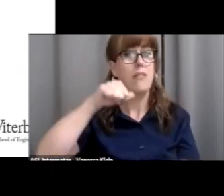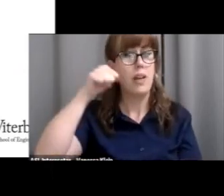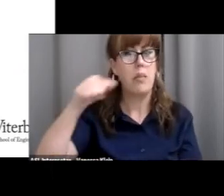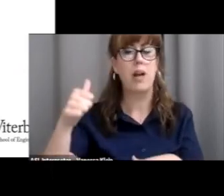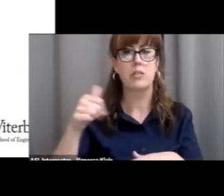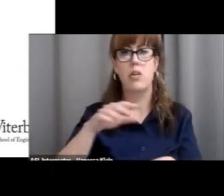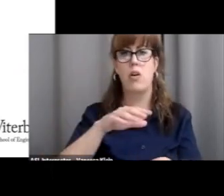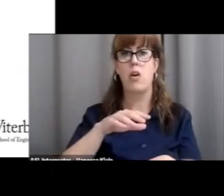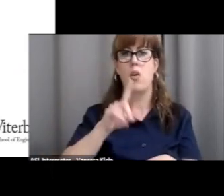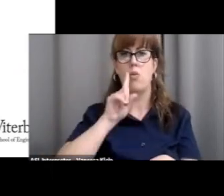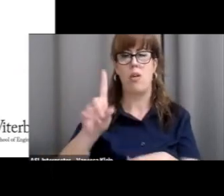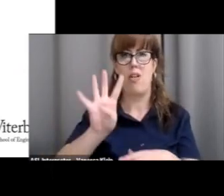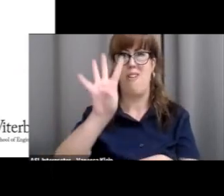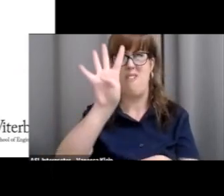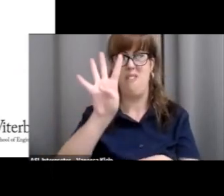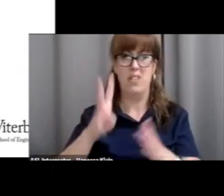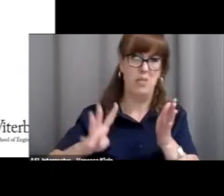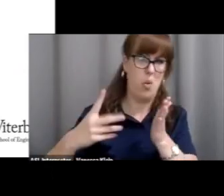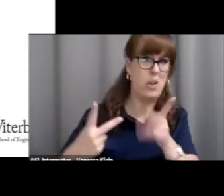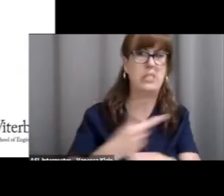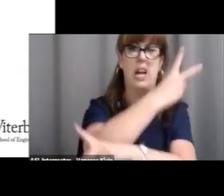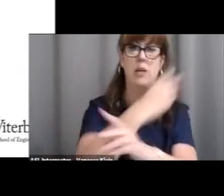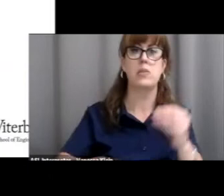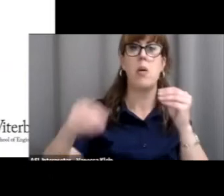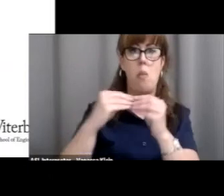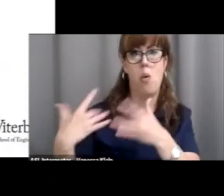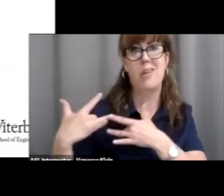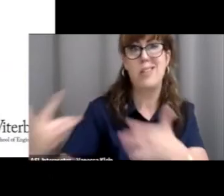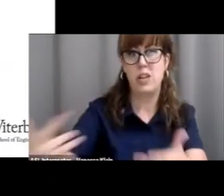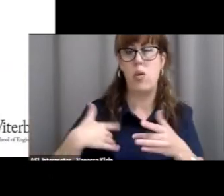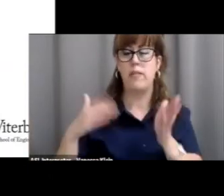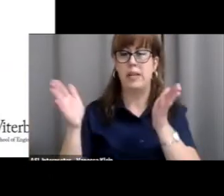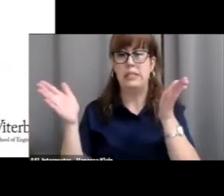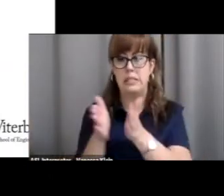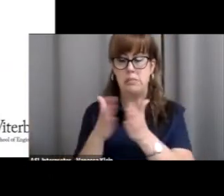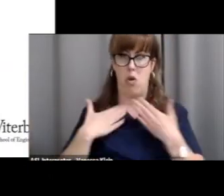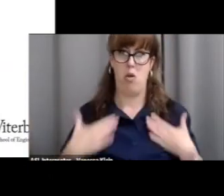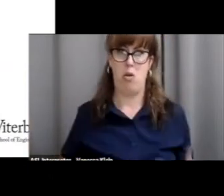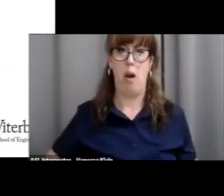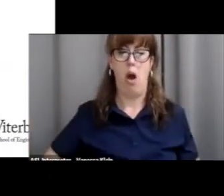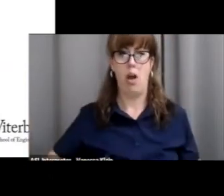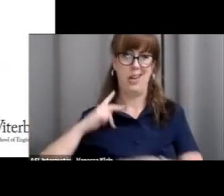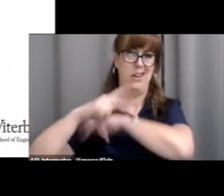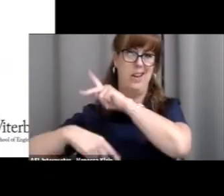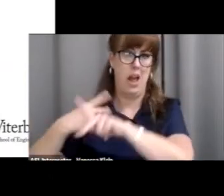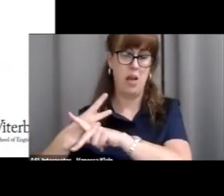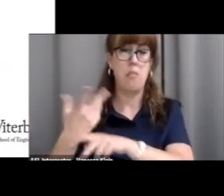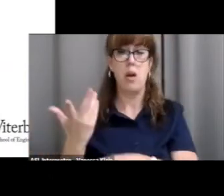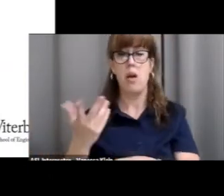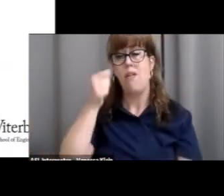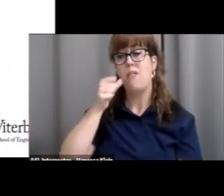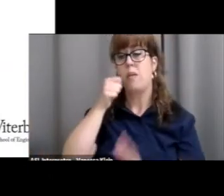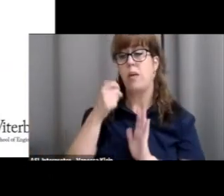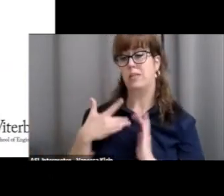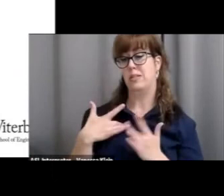see the numbers here are quite striking. So it's the idea that women are usually portrayed as a smaller